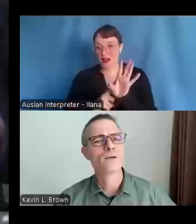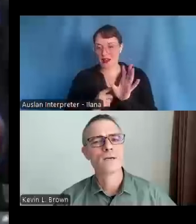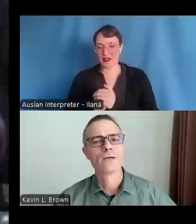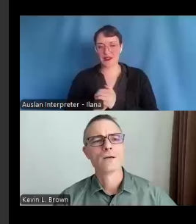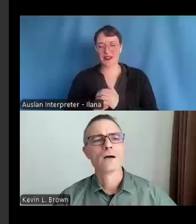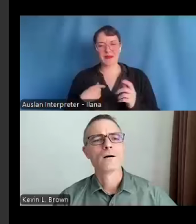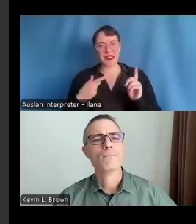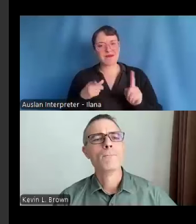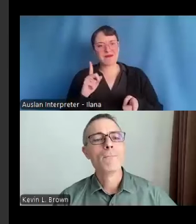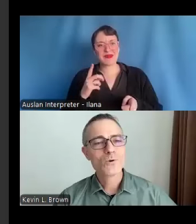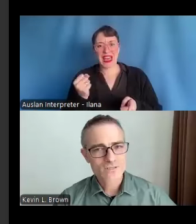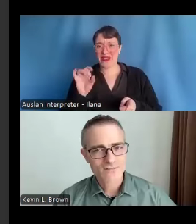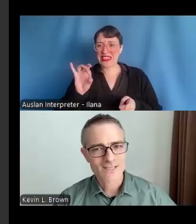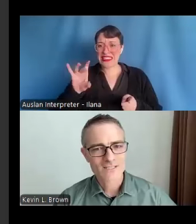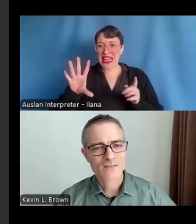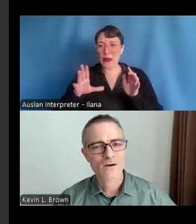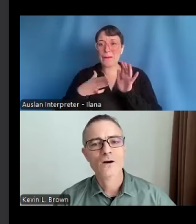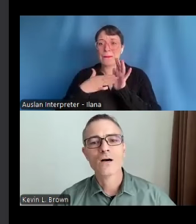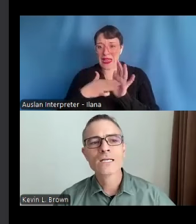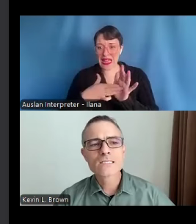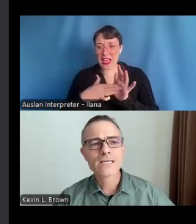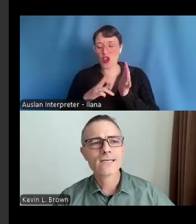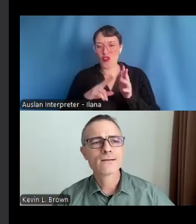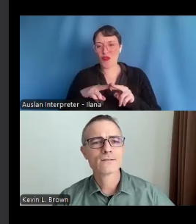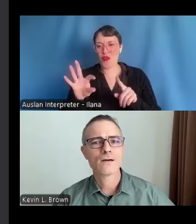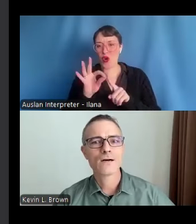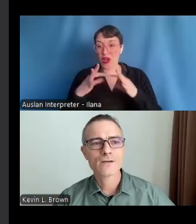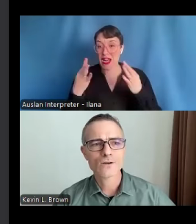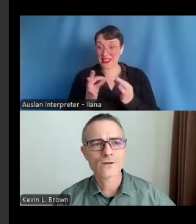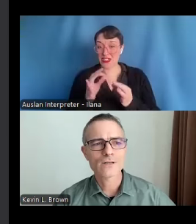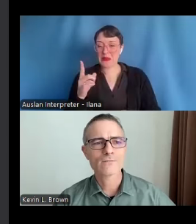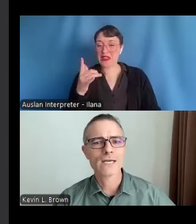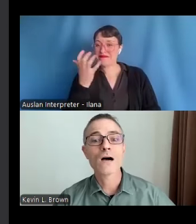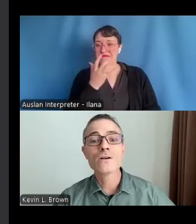world, most of us are unseen,